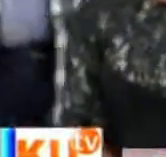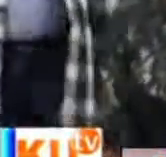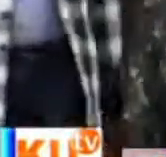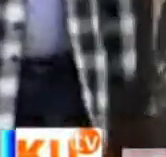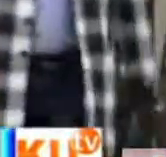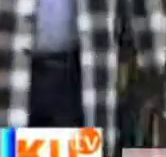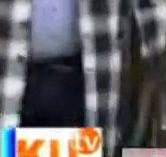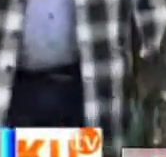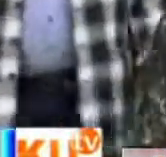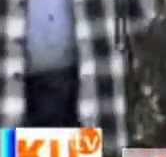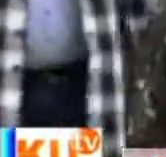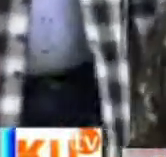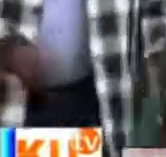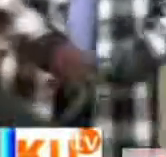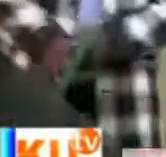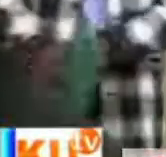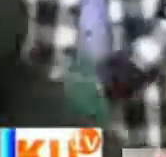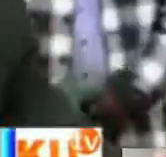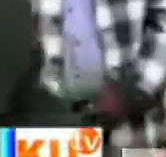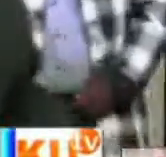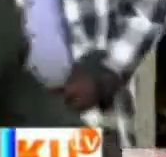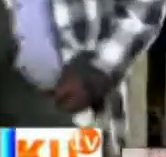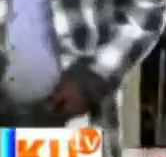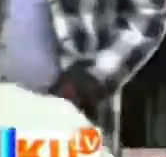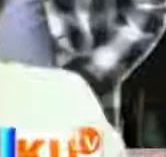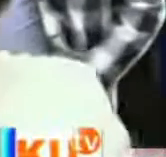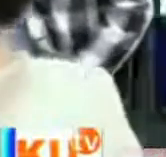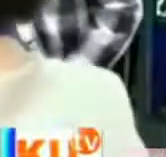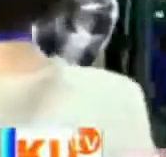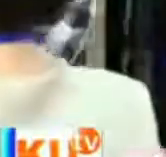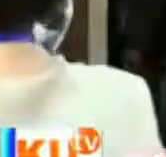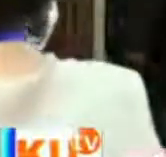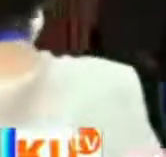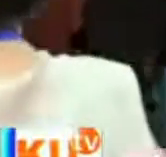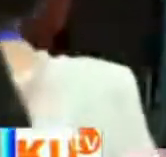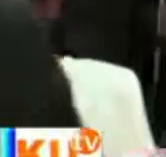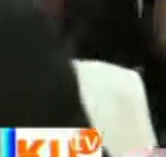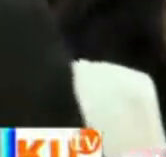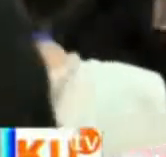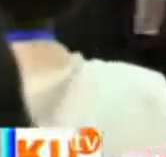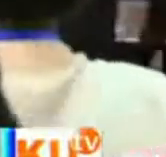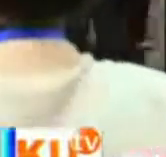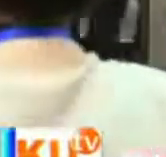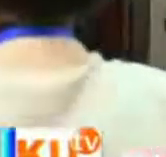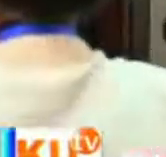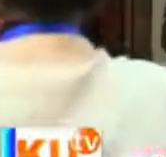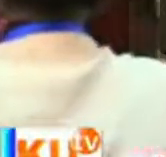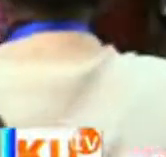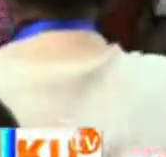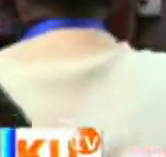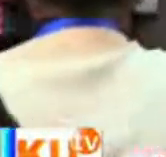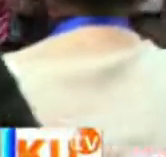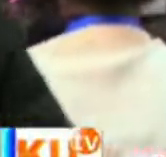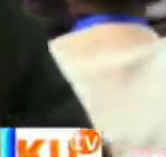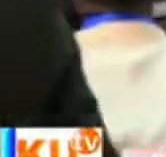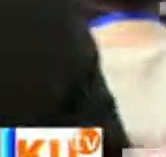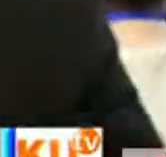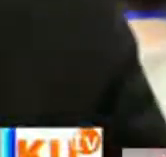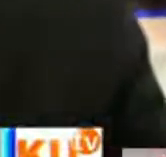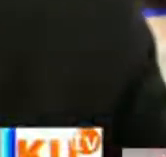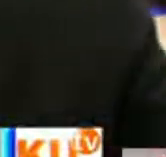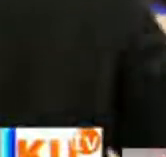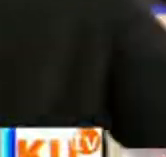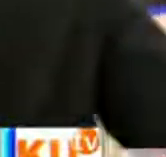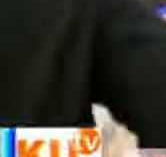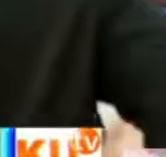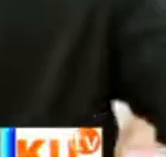For our Vice Chancellor, Professor Wanaina, our chief guest, and representative of the State Department